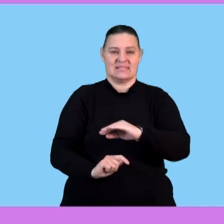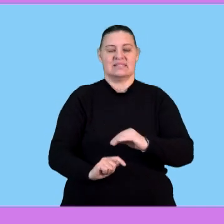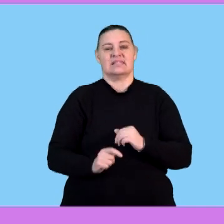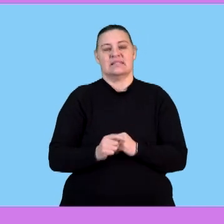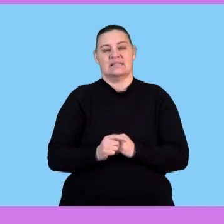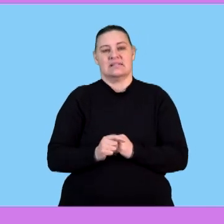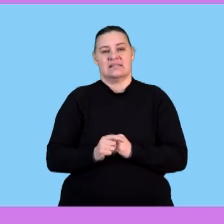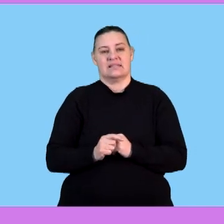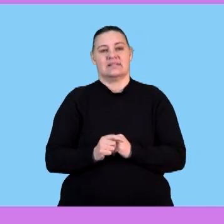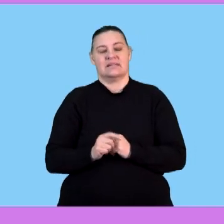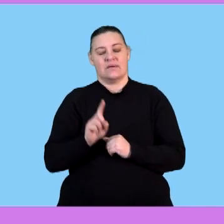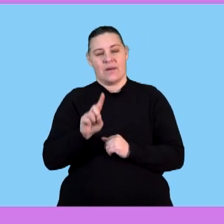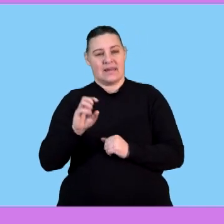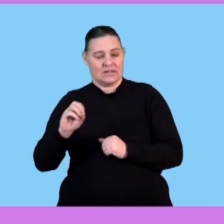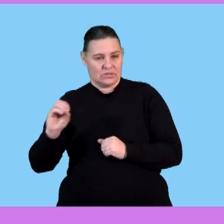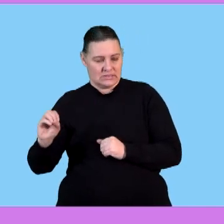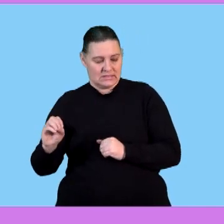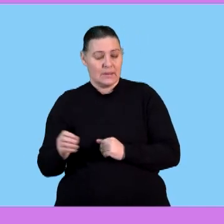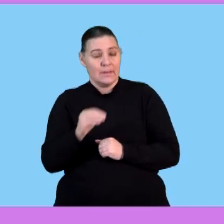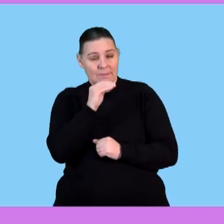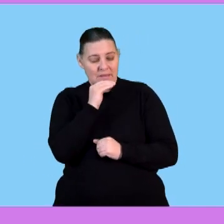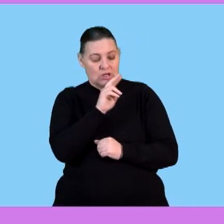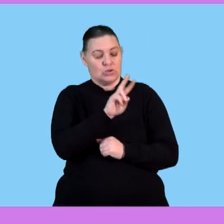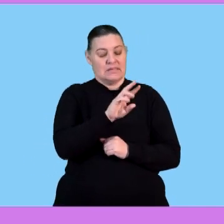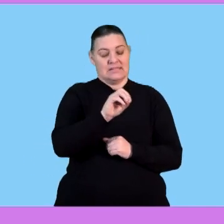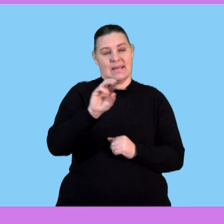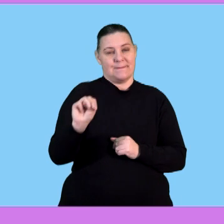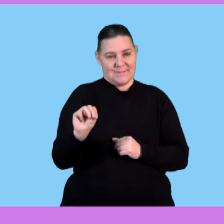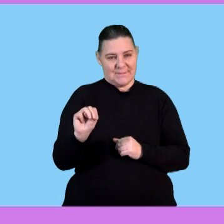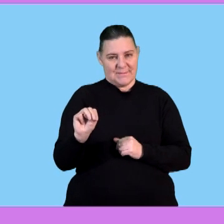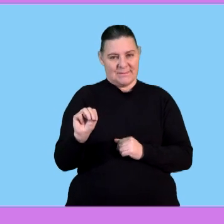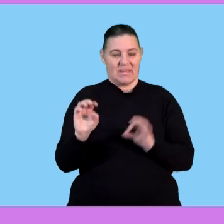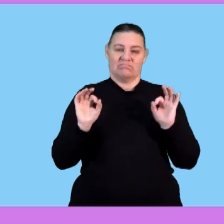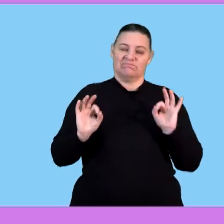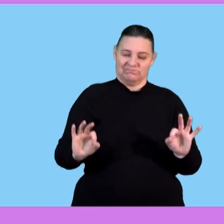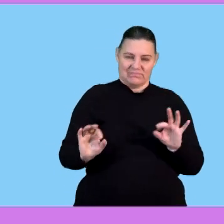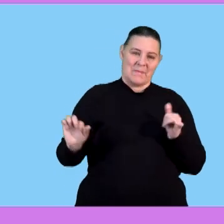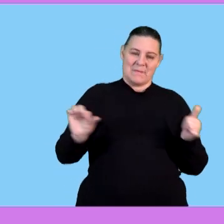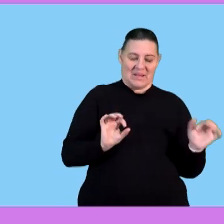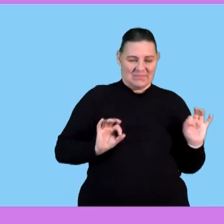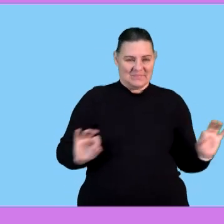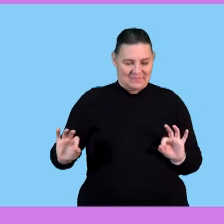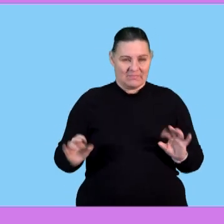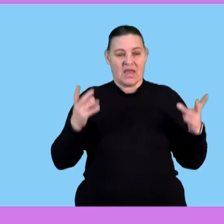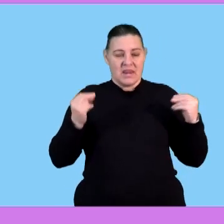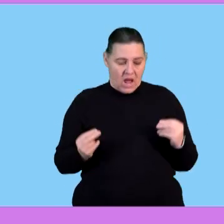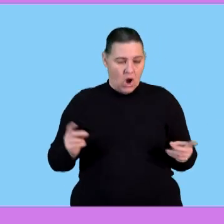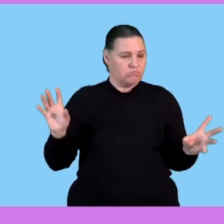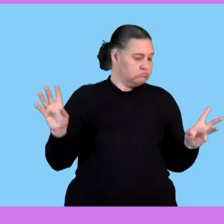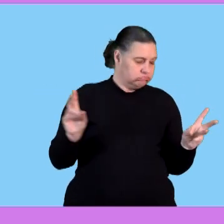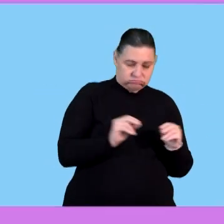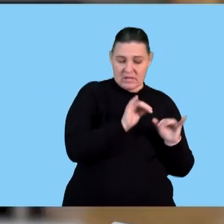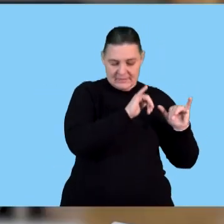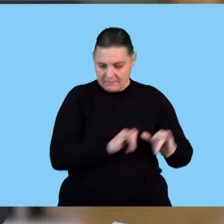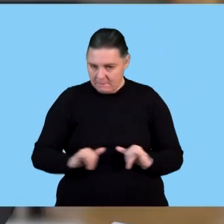Okay. And that gives me 20 meters. All right, we're back on track. So all the units of measurement are the